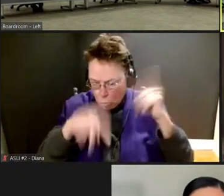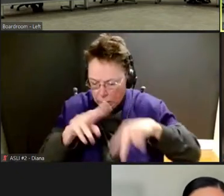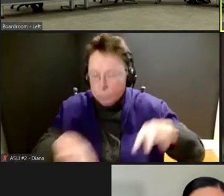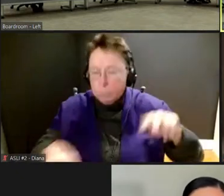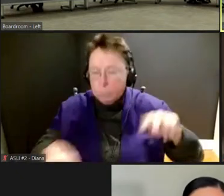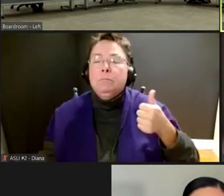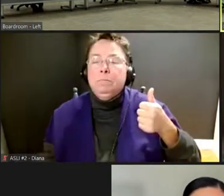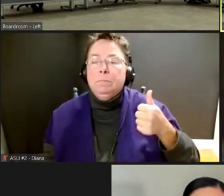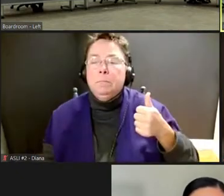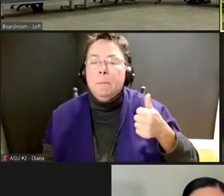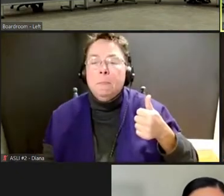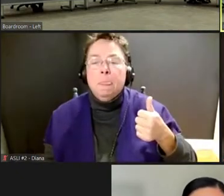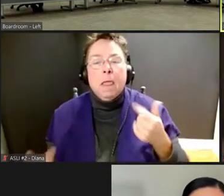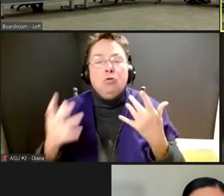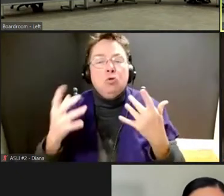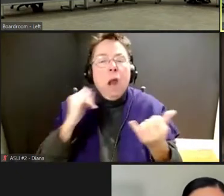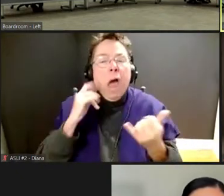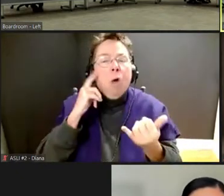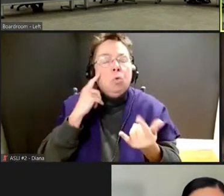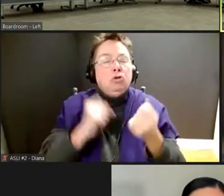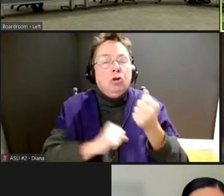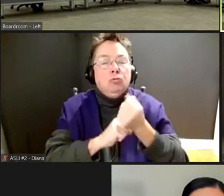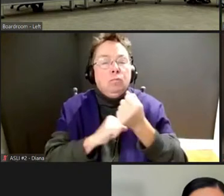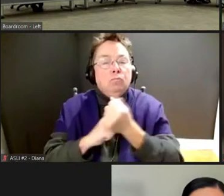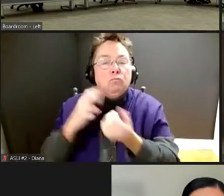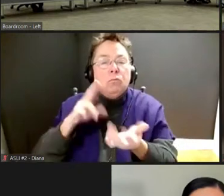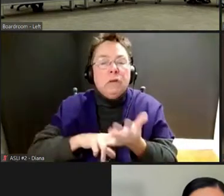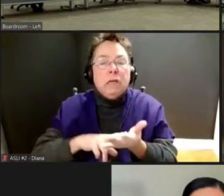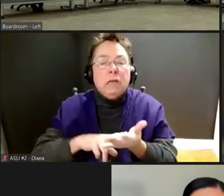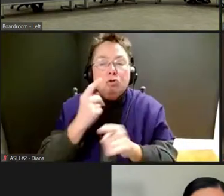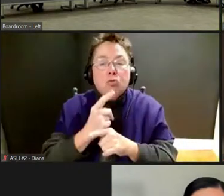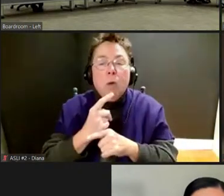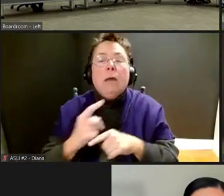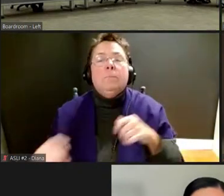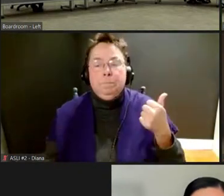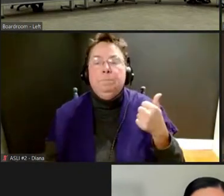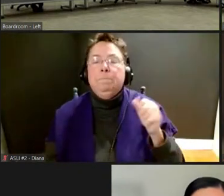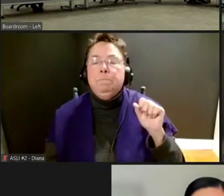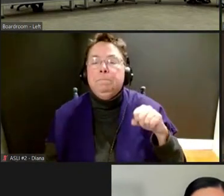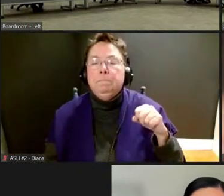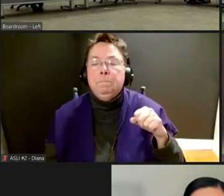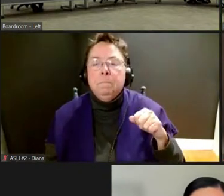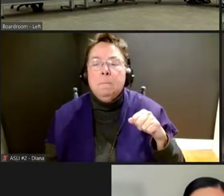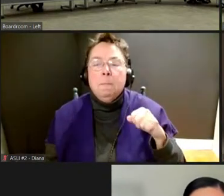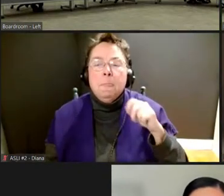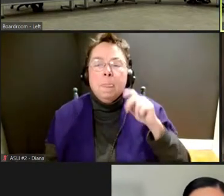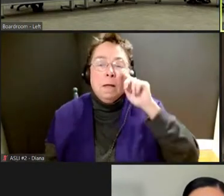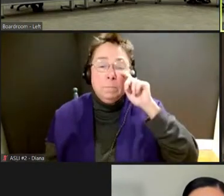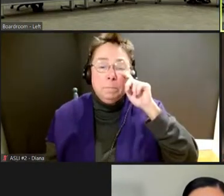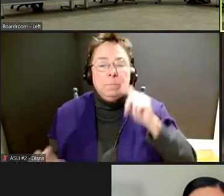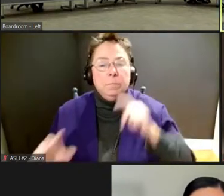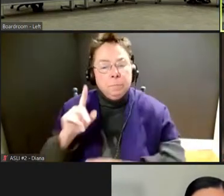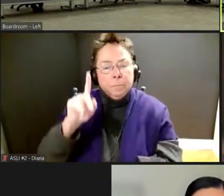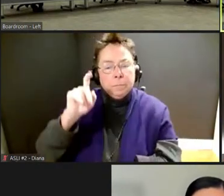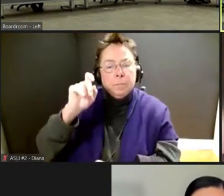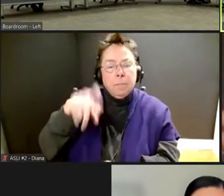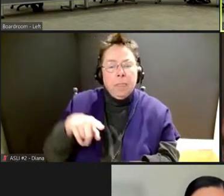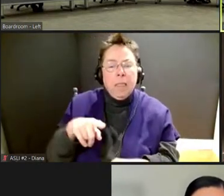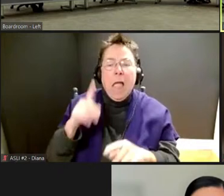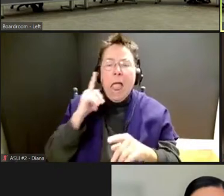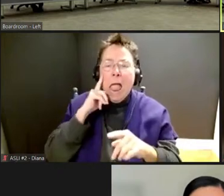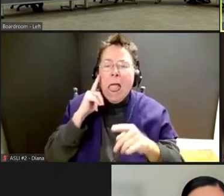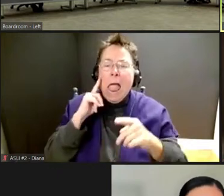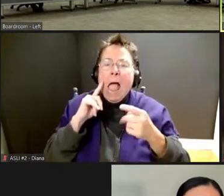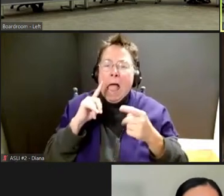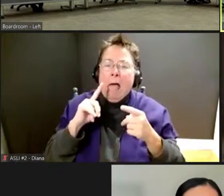Thank you. So it's just signatures? Yes. Well, it's just signatures and city council needs